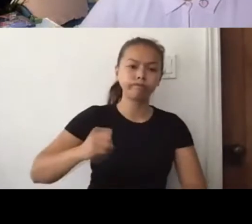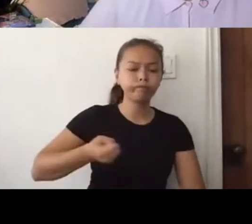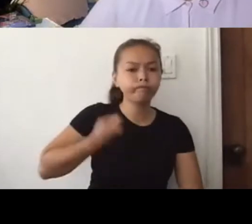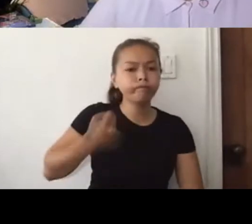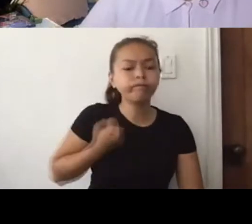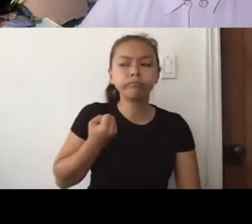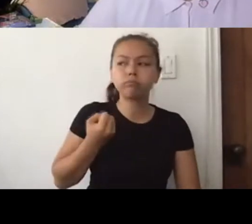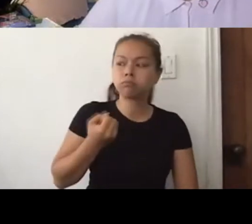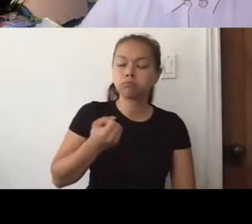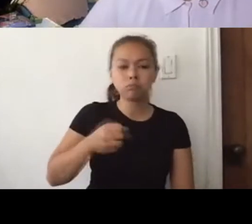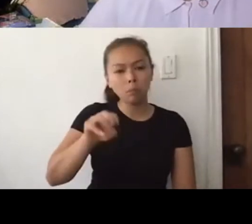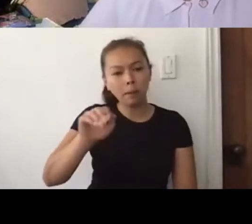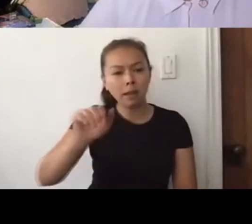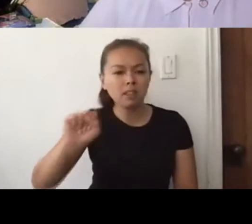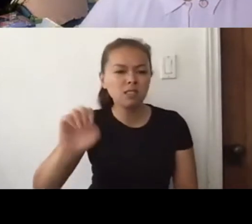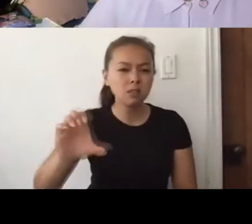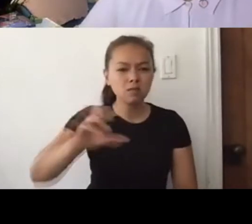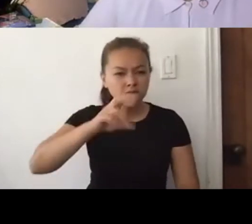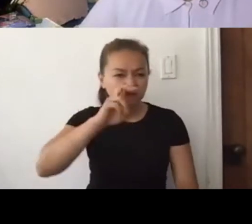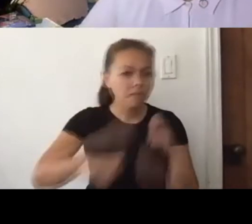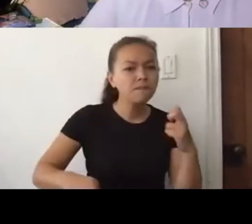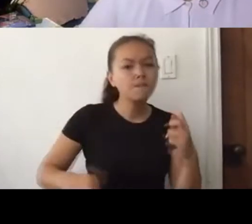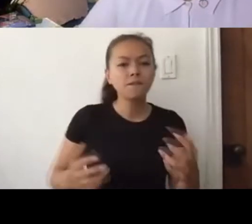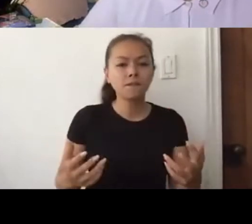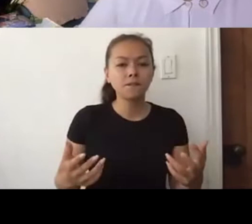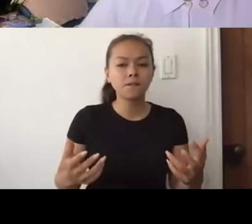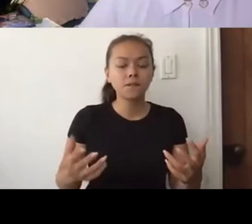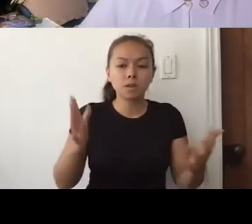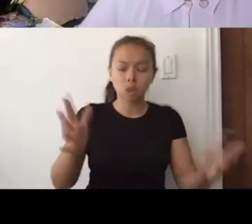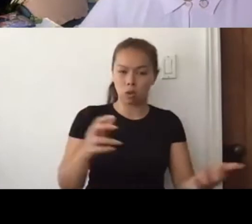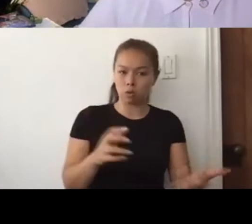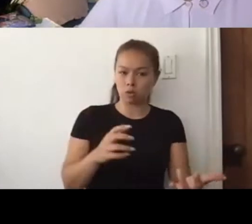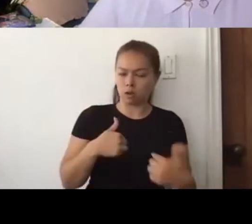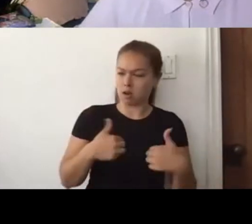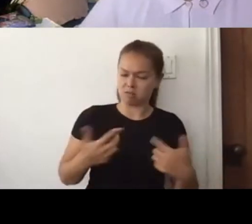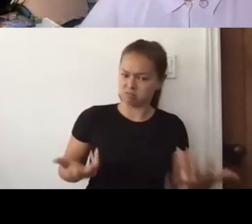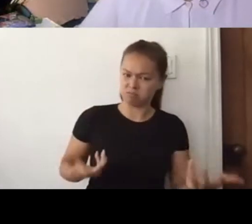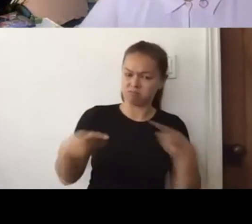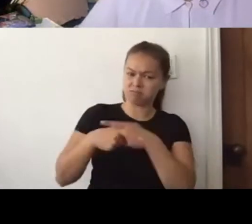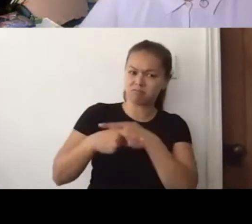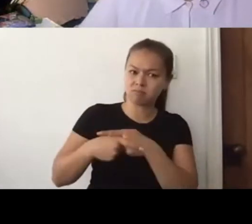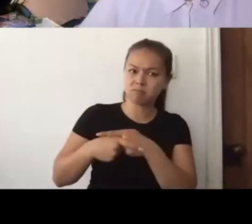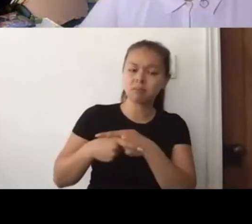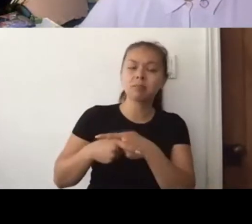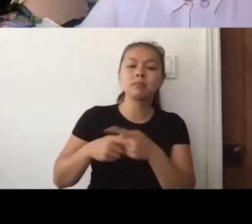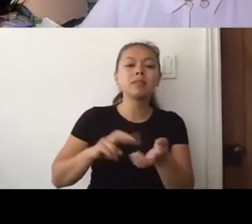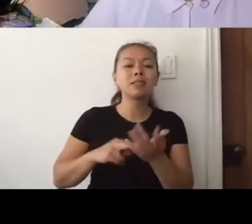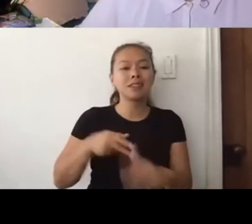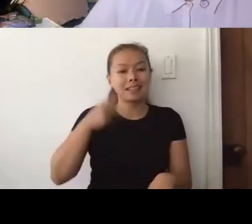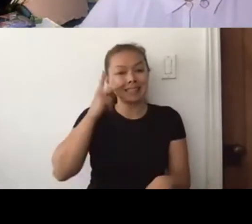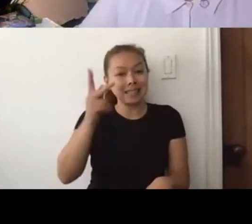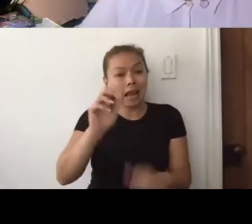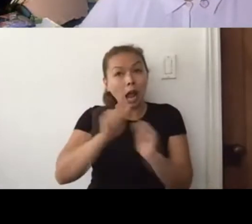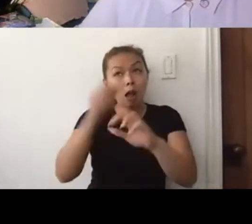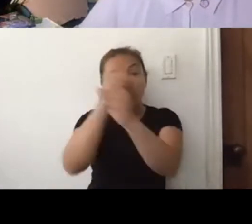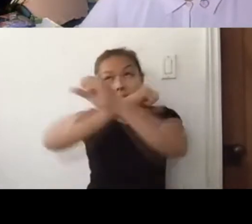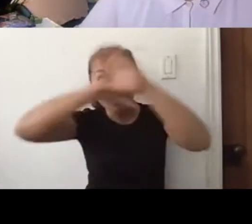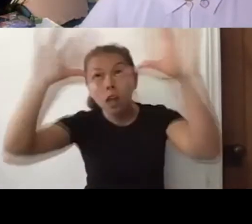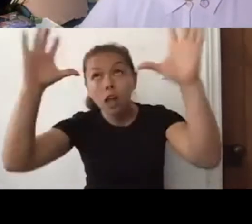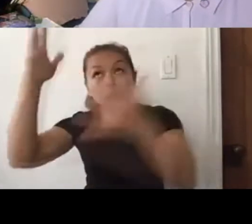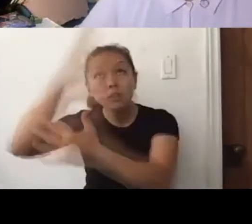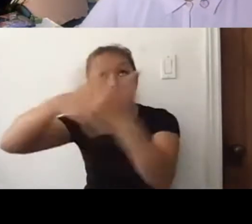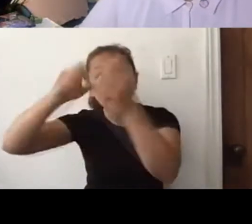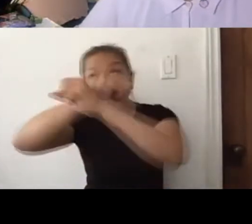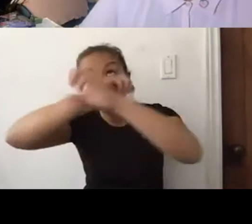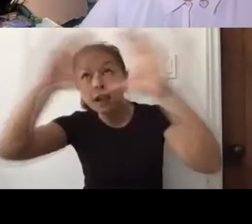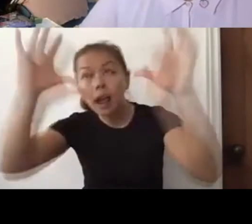constructions of masculinity and femininity are imposed, but they also have different kind of aspects to them, different dynamics. So we can